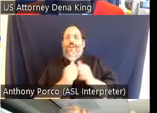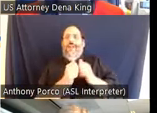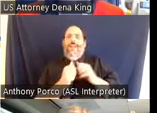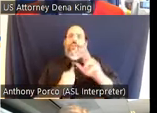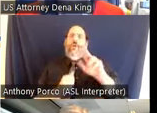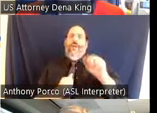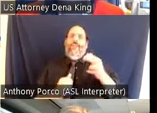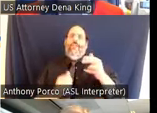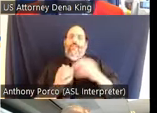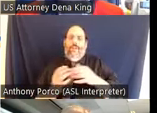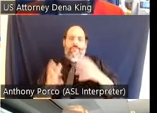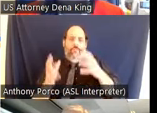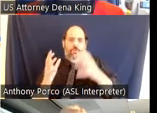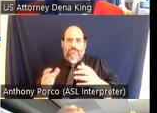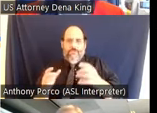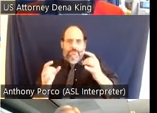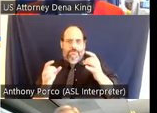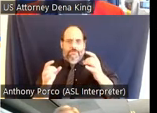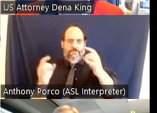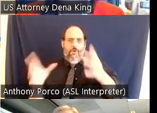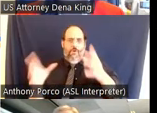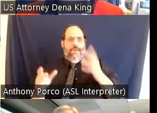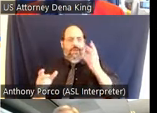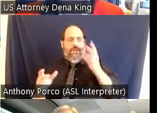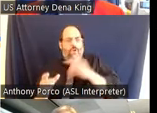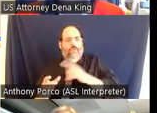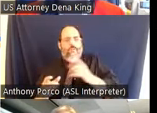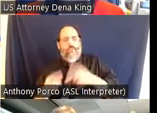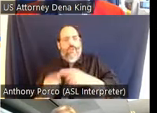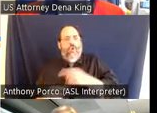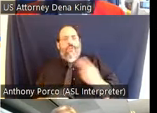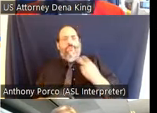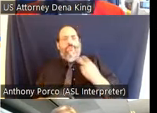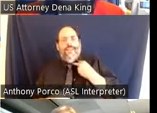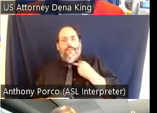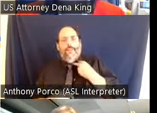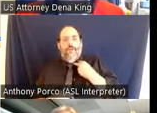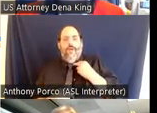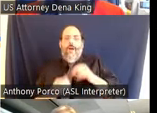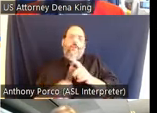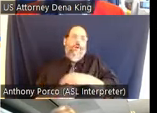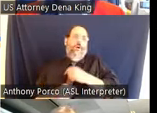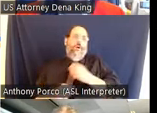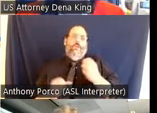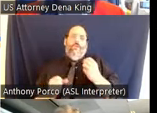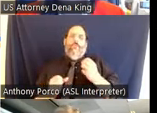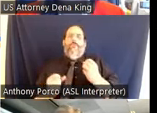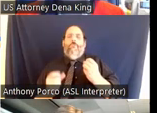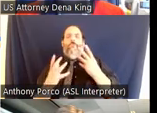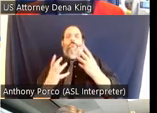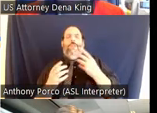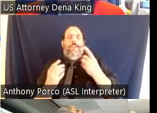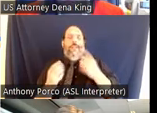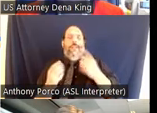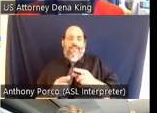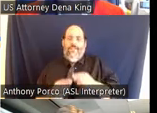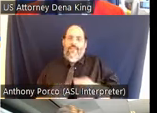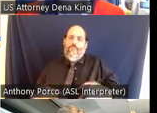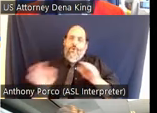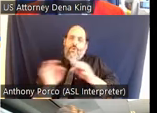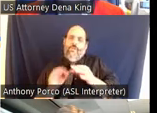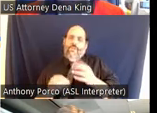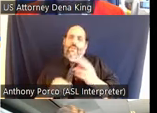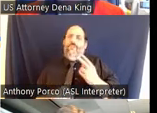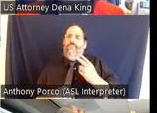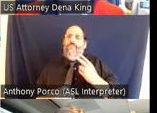the trauma experienced by hate crime victims, how long the trauma lasts, and the importance of victims speaking up